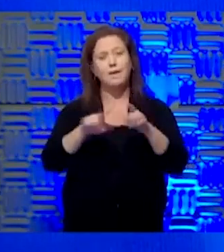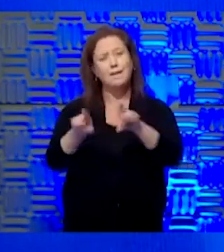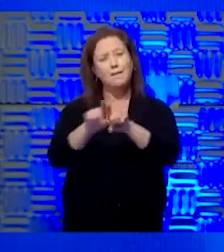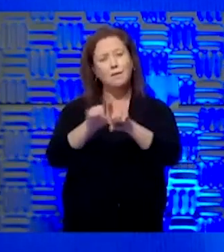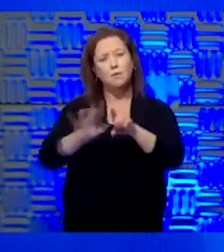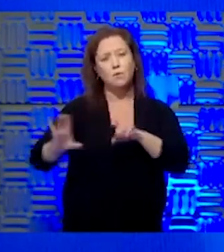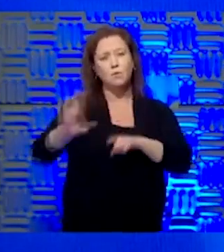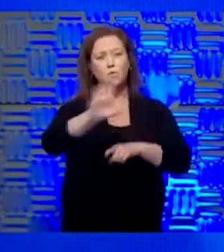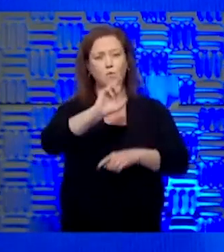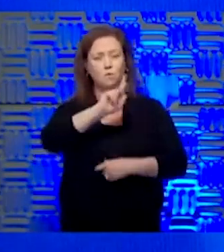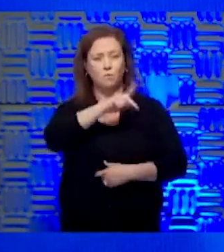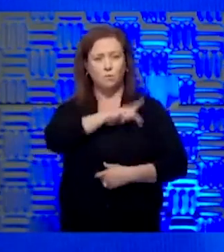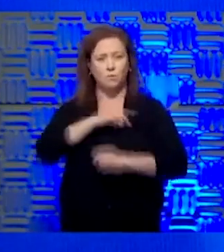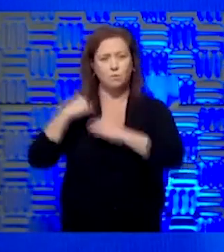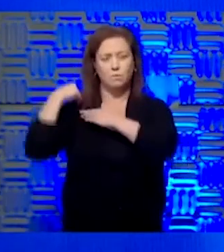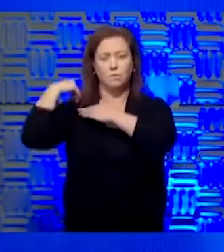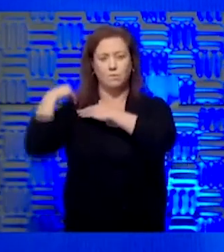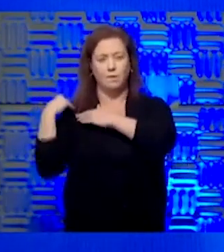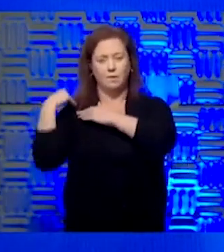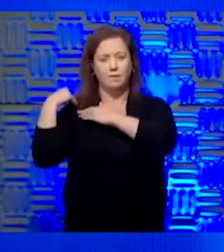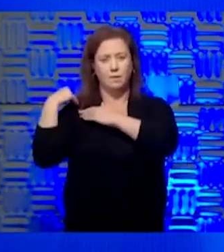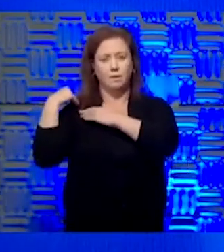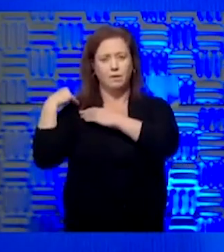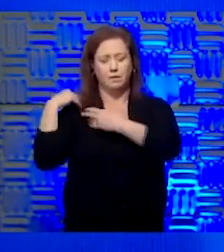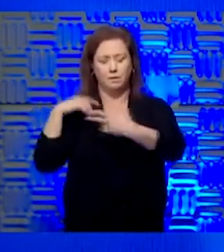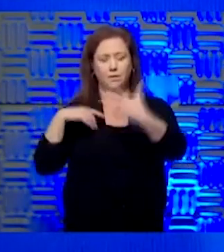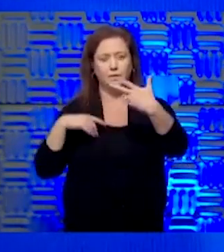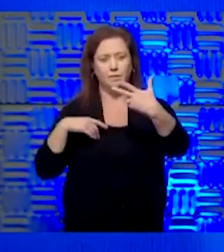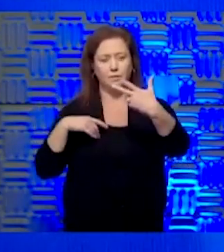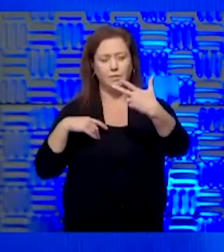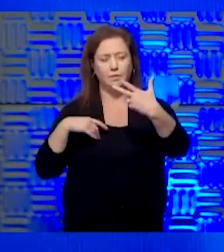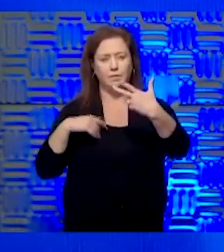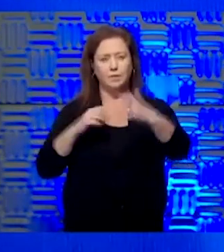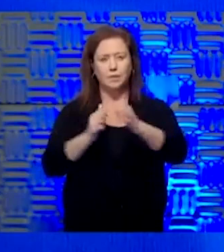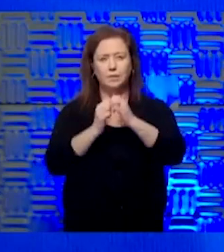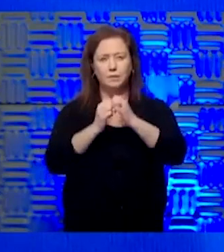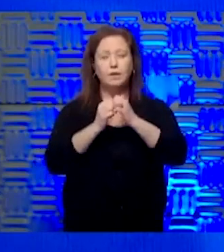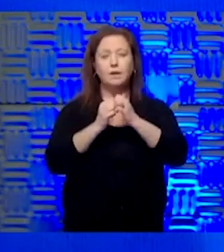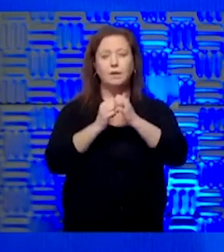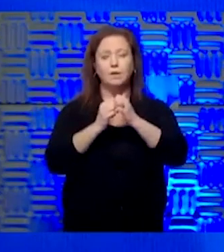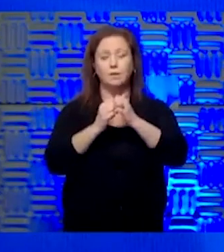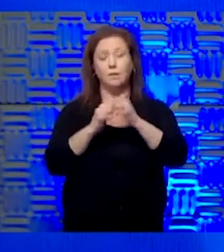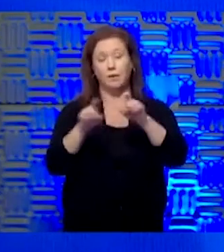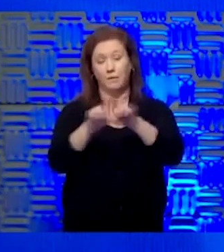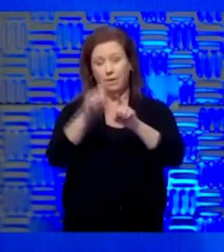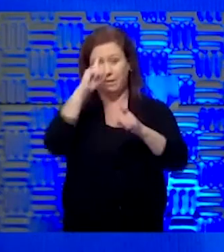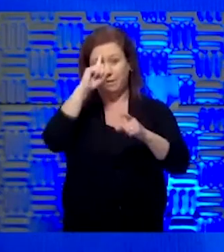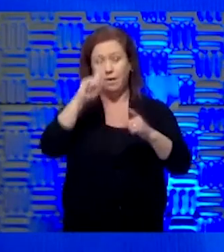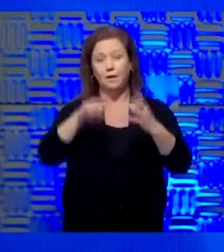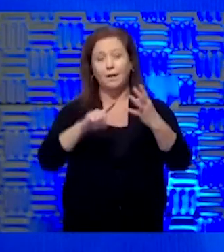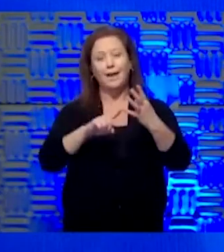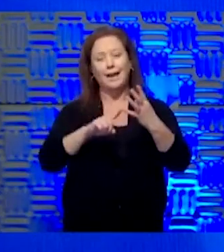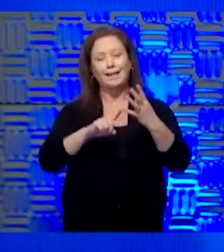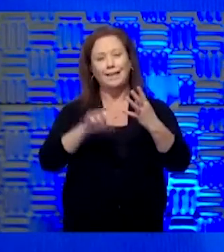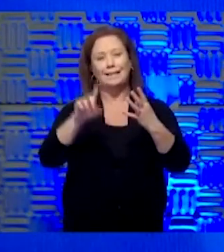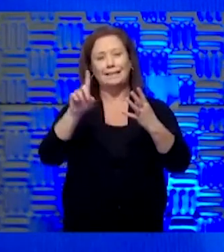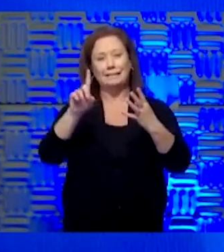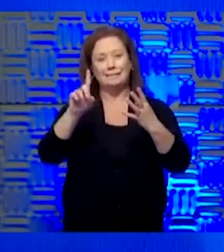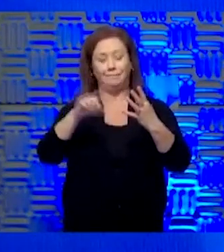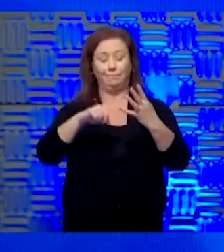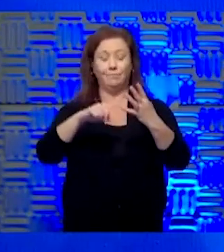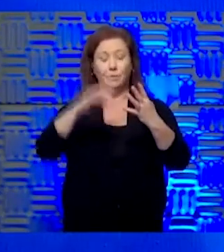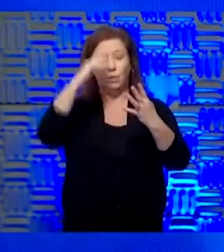responsibility. Now, you just have to think about those 3 things together. And then D, we know what to do for infection